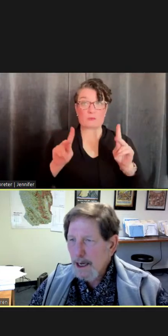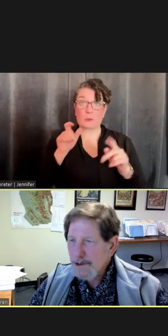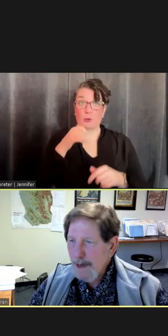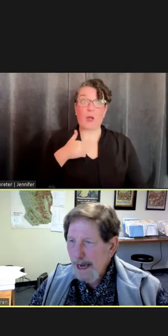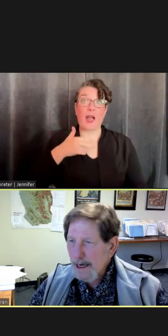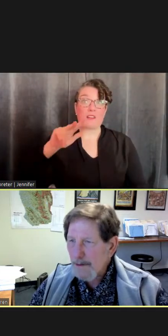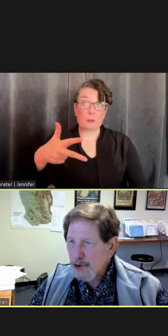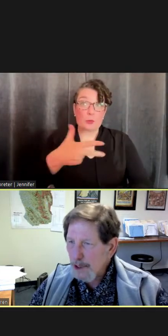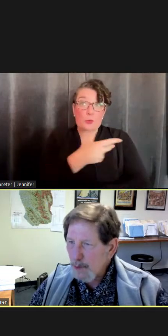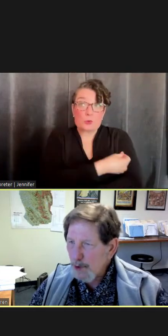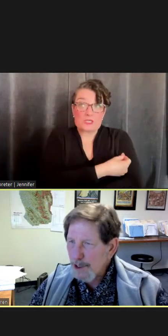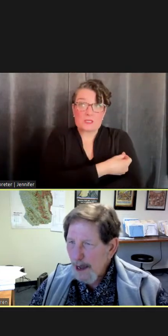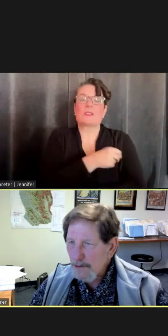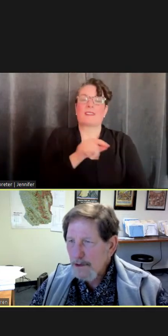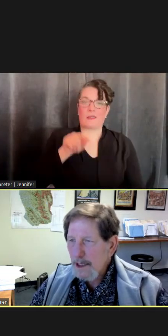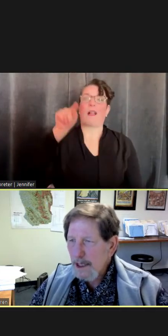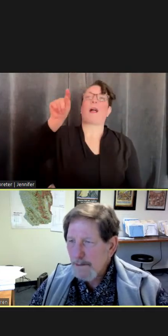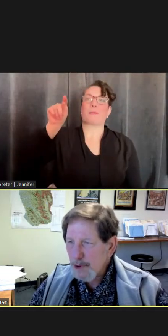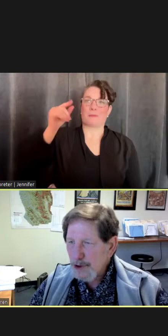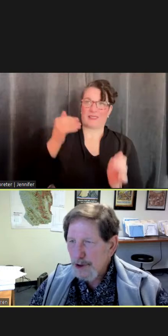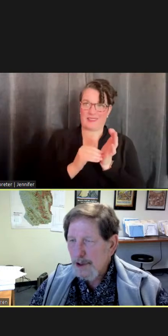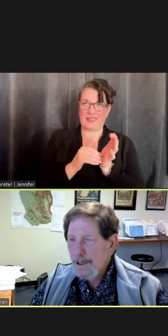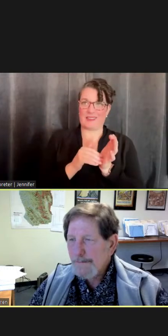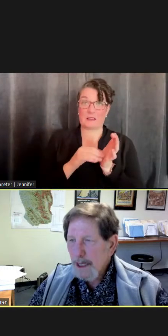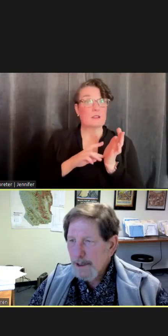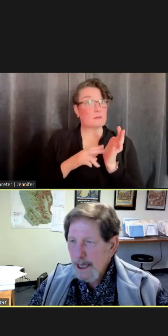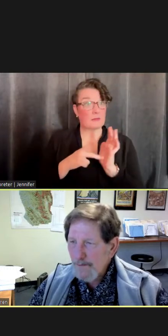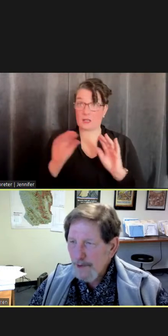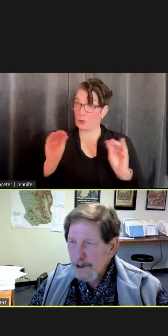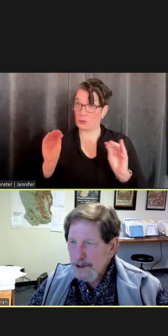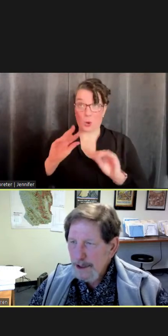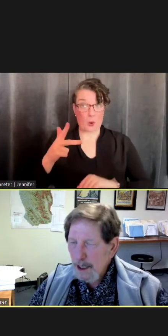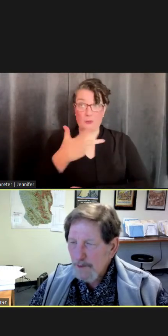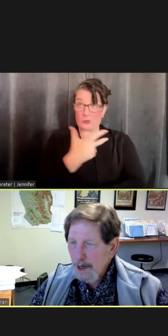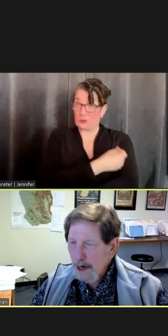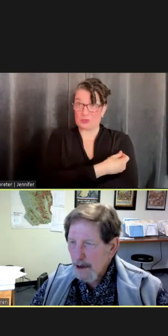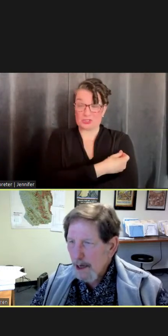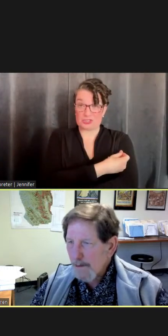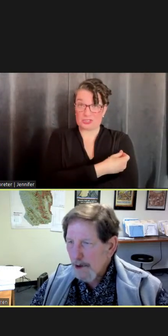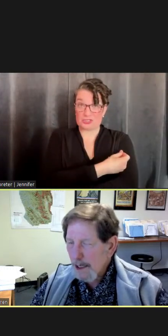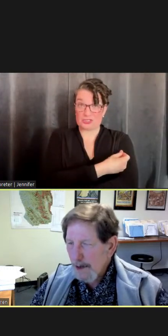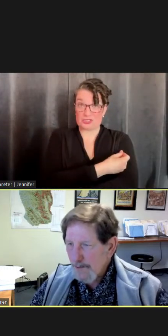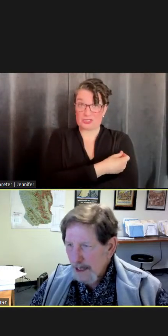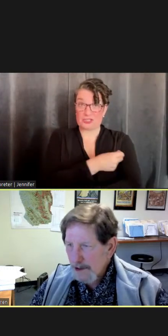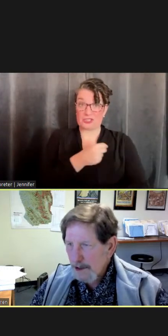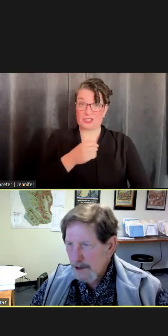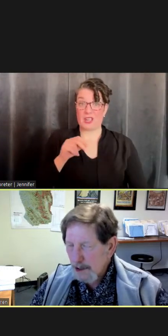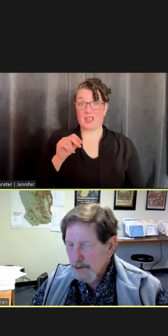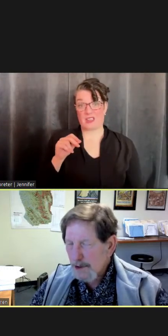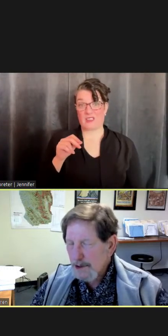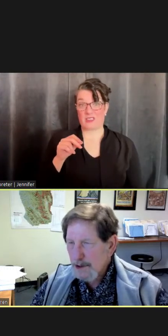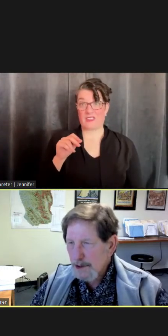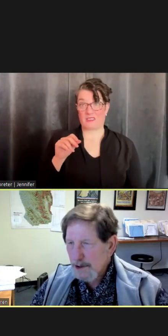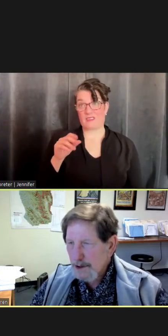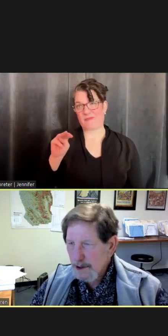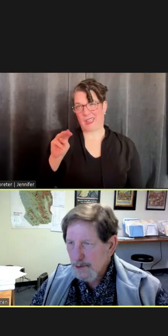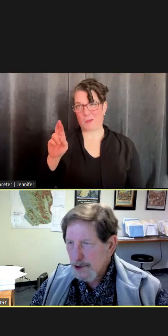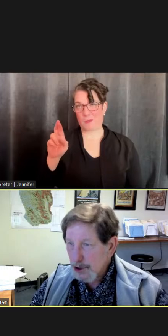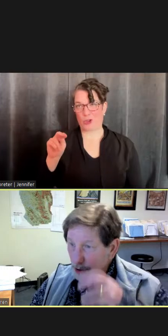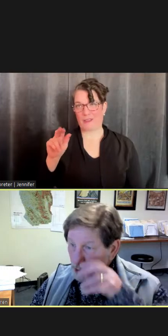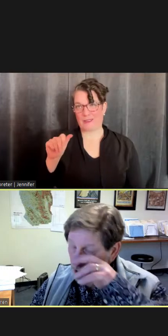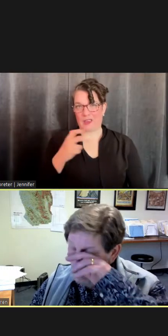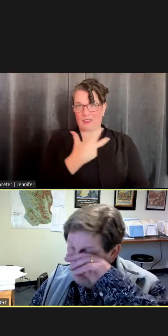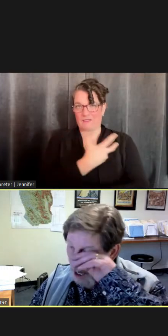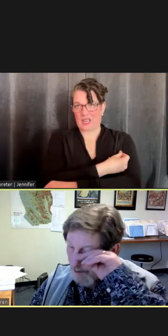it comes back up. So without the booster, the efficacy of our mRNA vaccines, that's what this